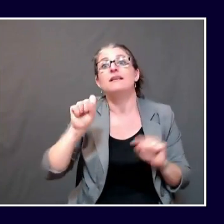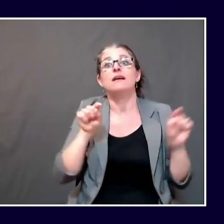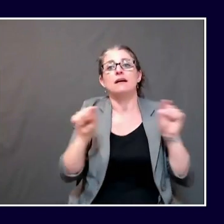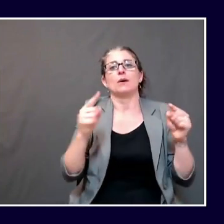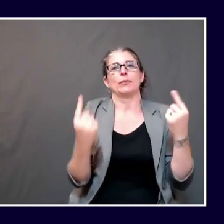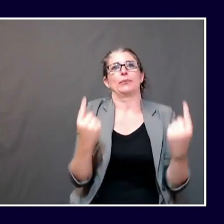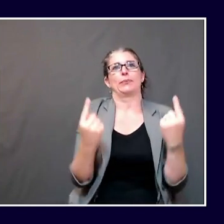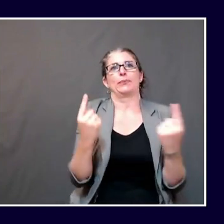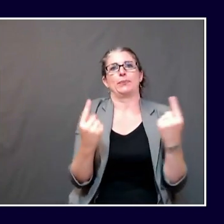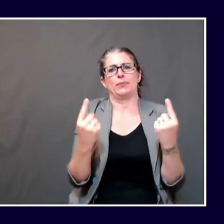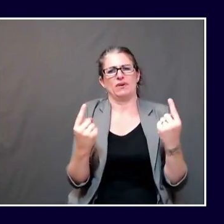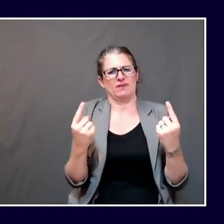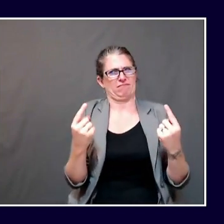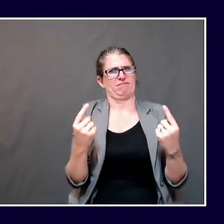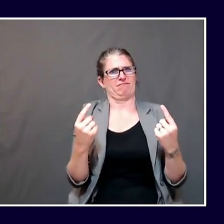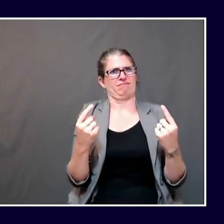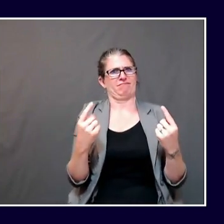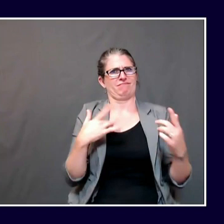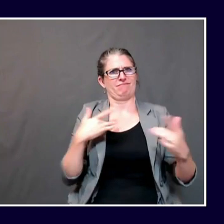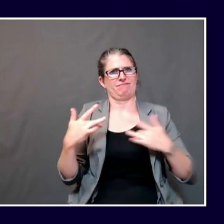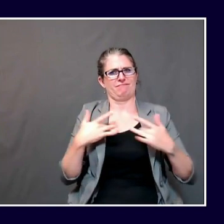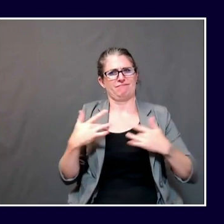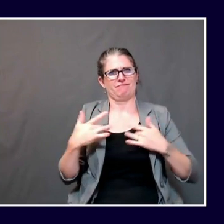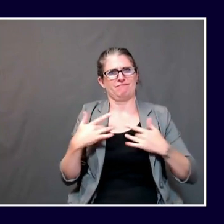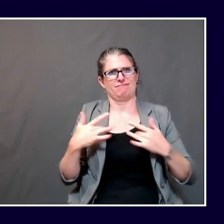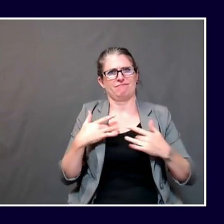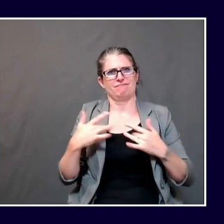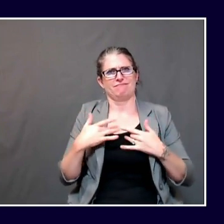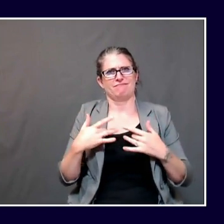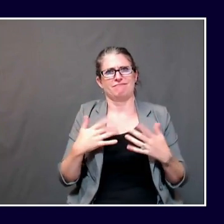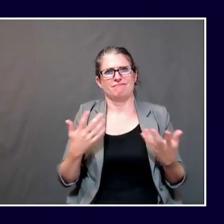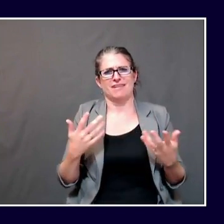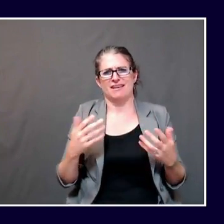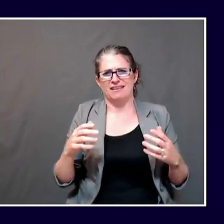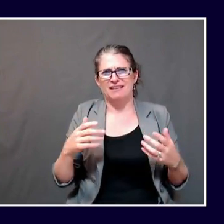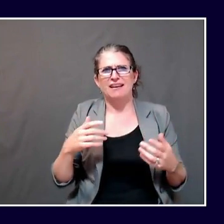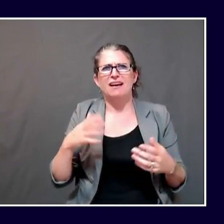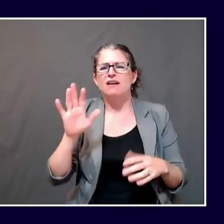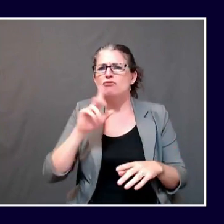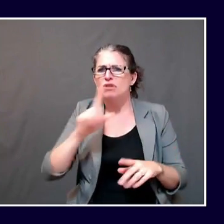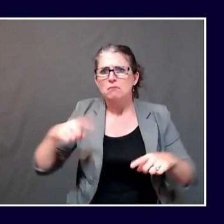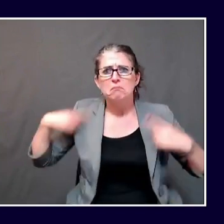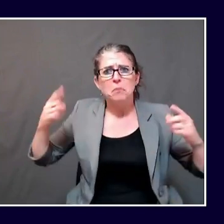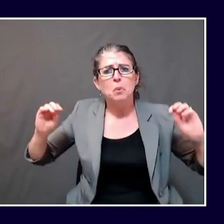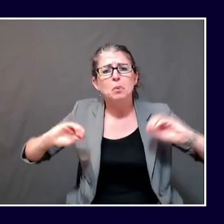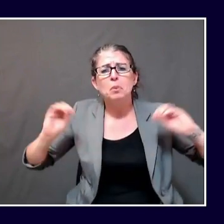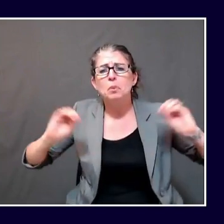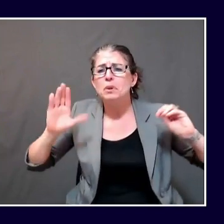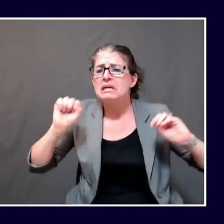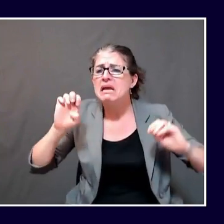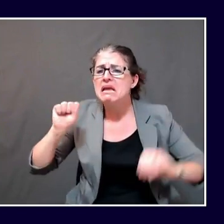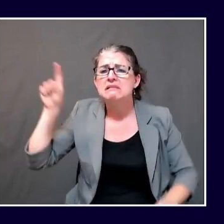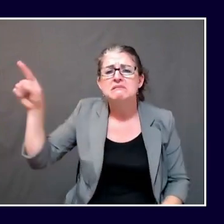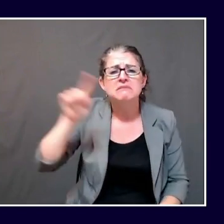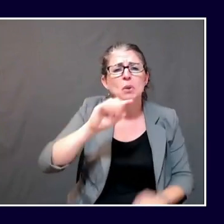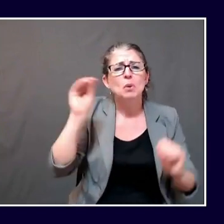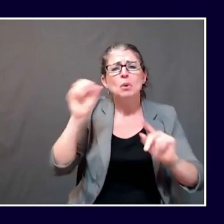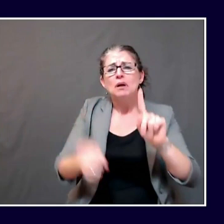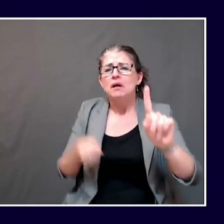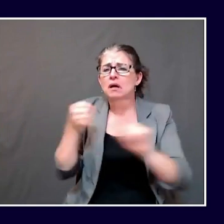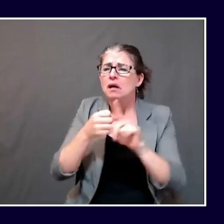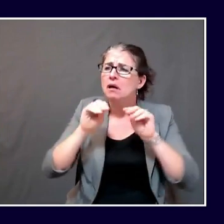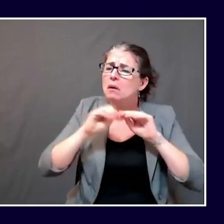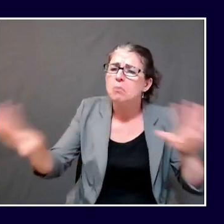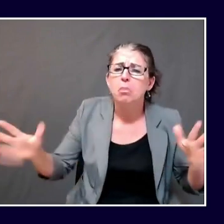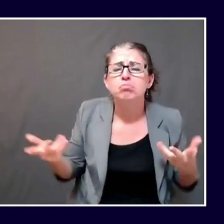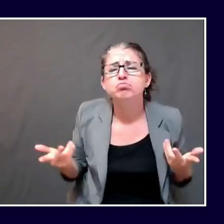our expanded testing in a number of fronts. There are swab and send sites across the state of Maine. We are